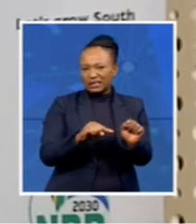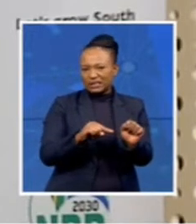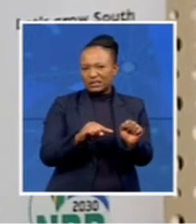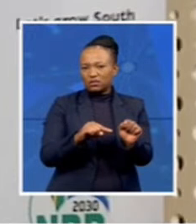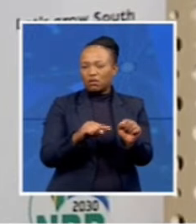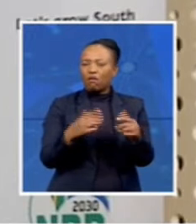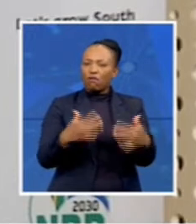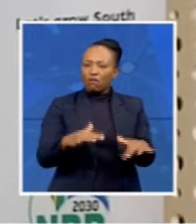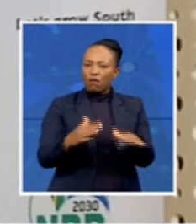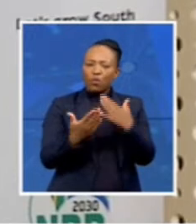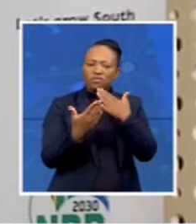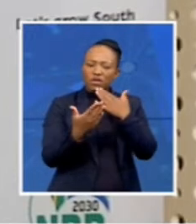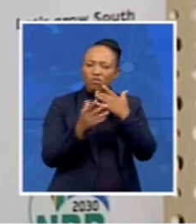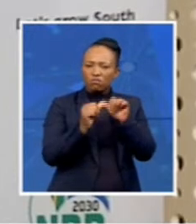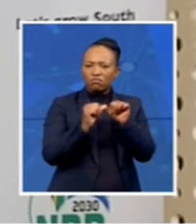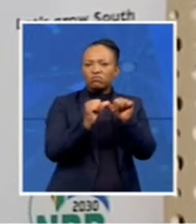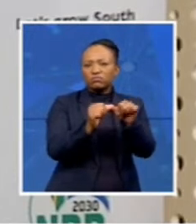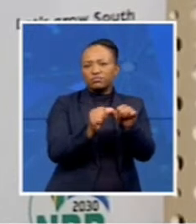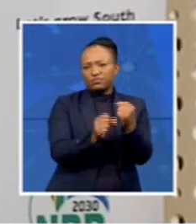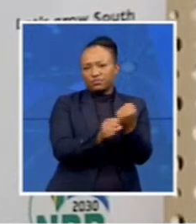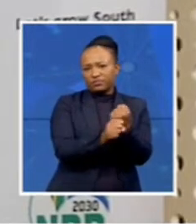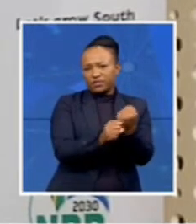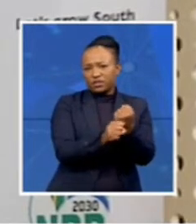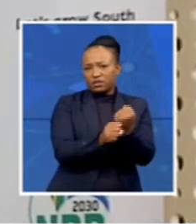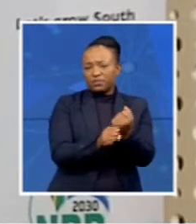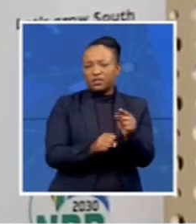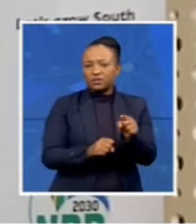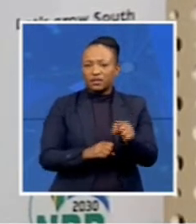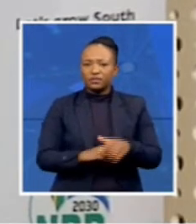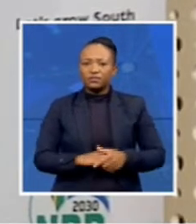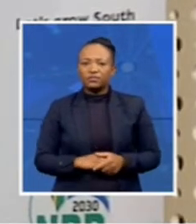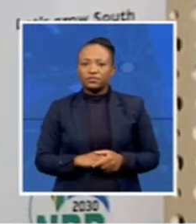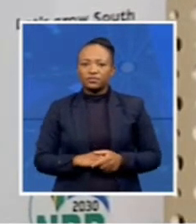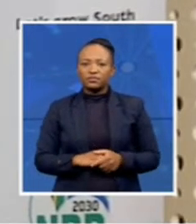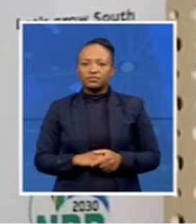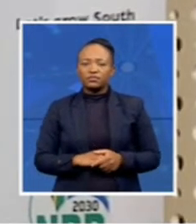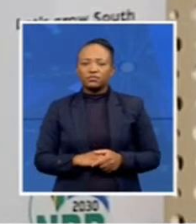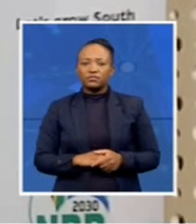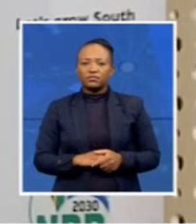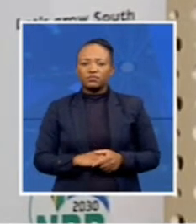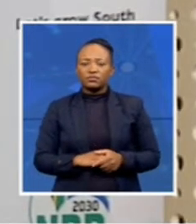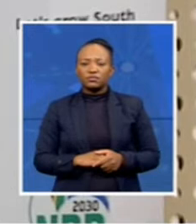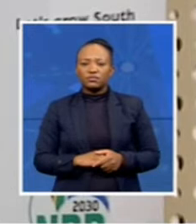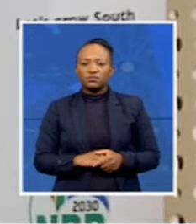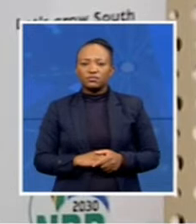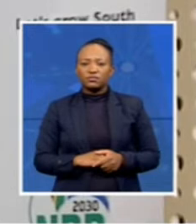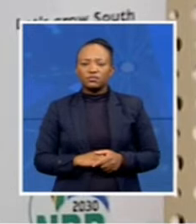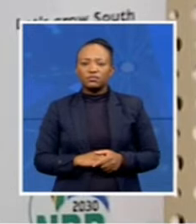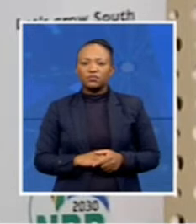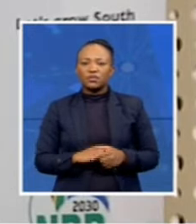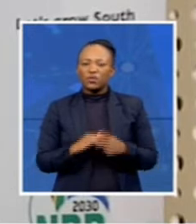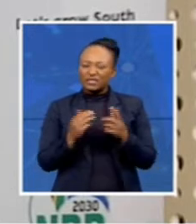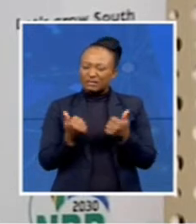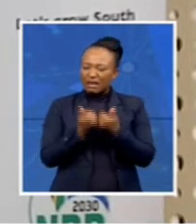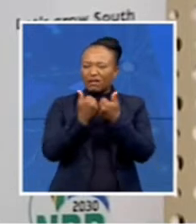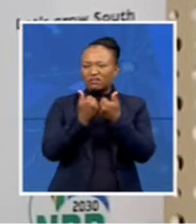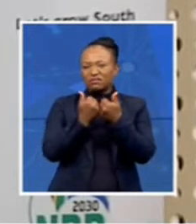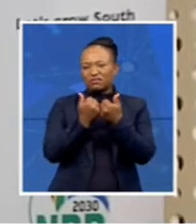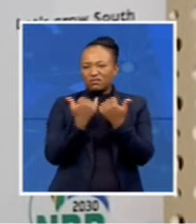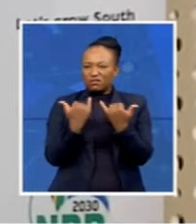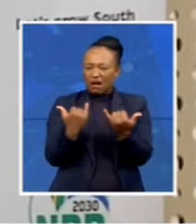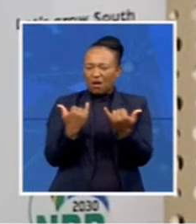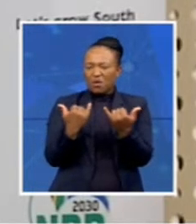and contribution in this regard. A major challenge that needs to be addressed